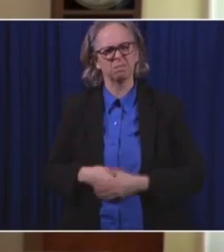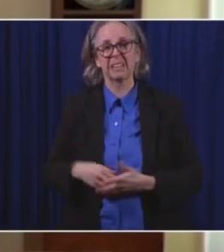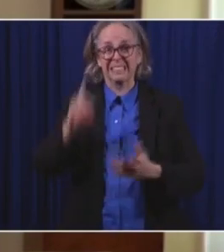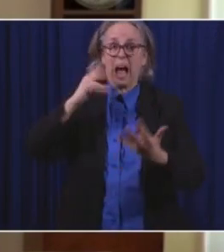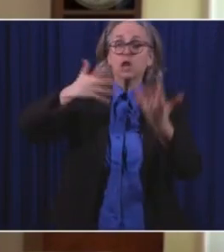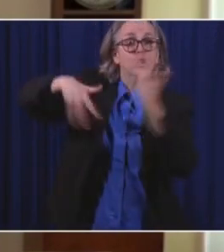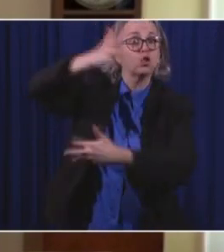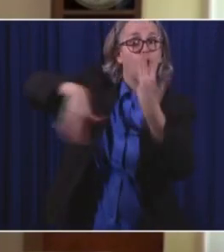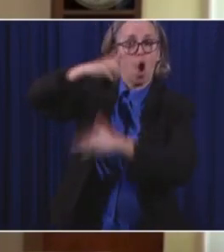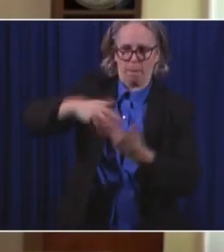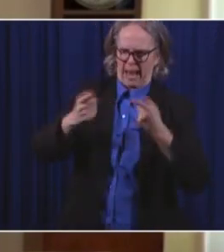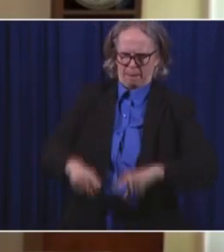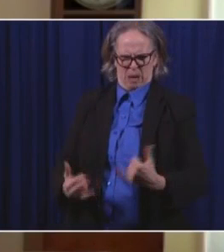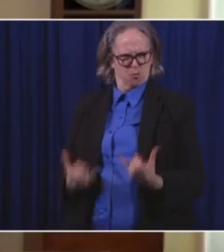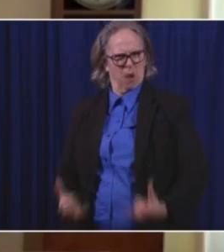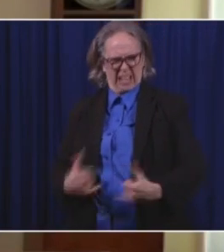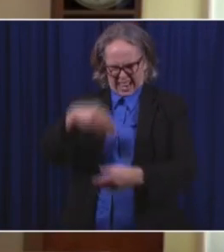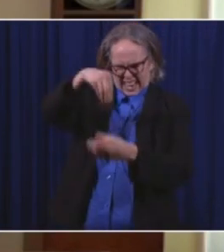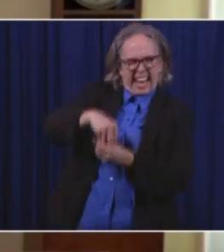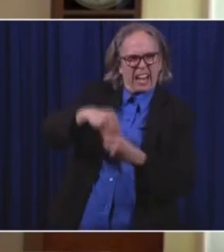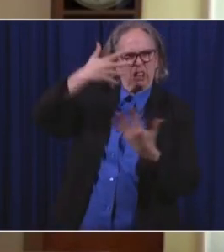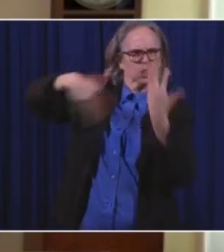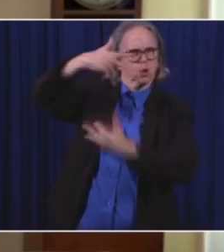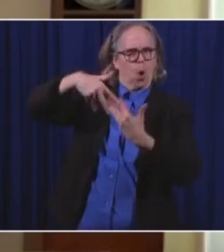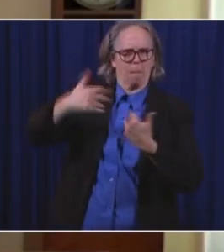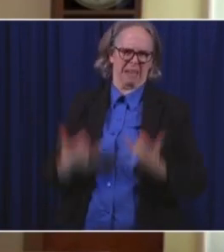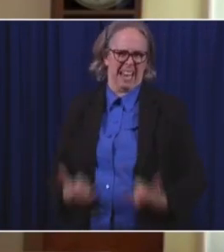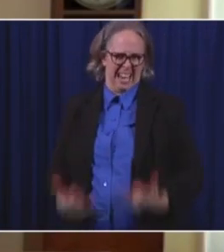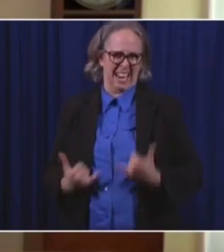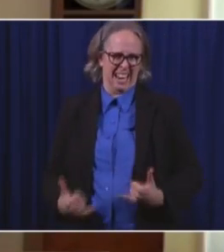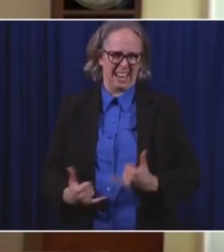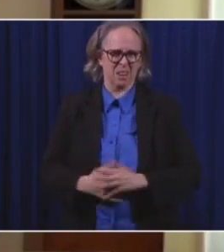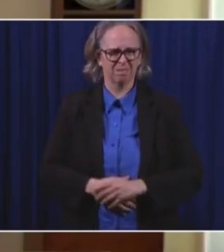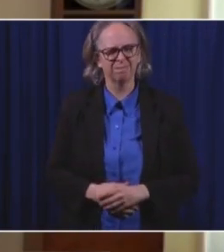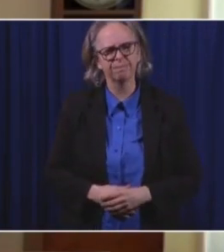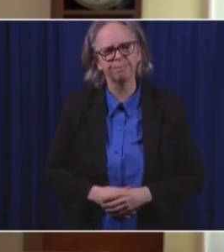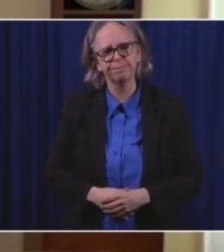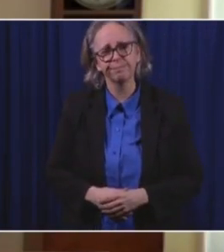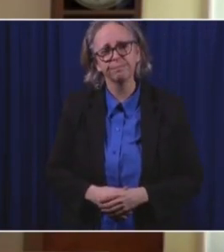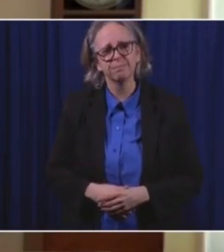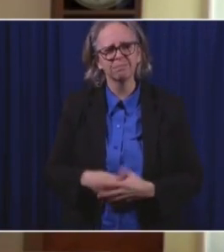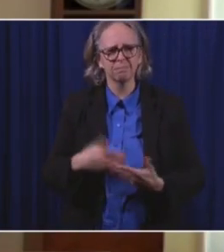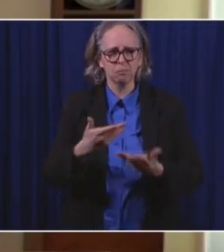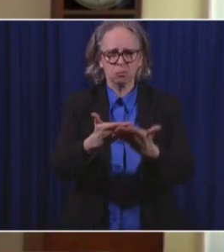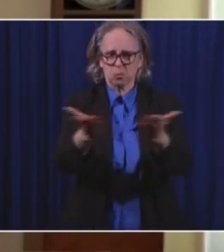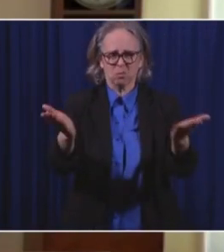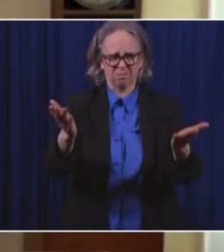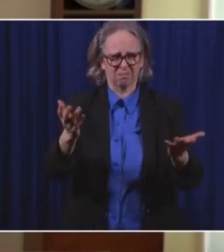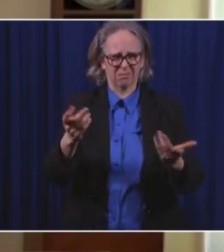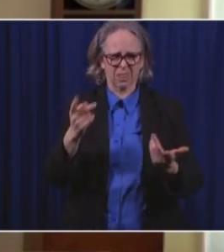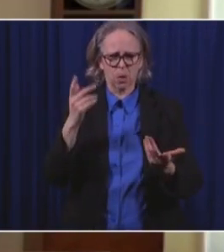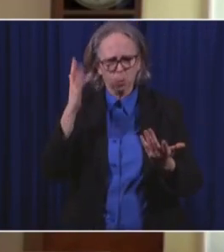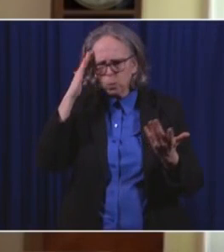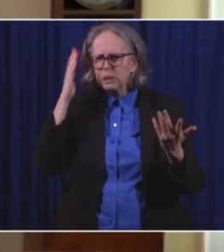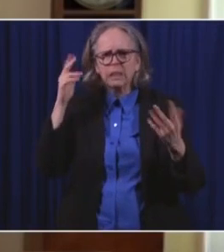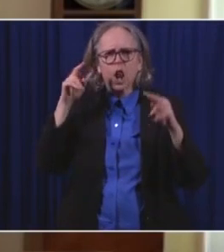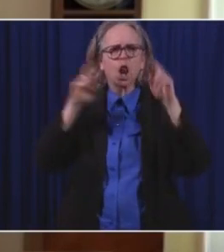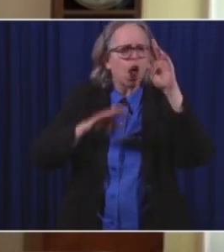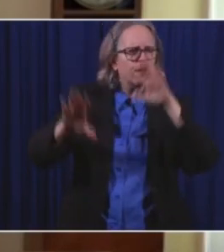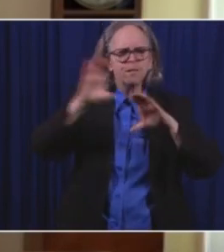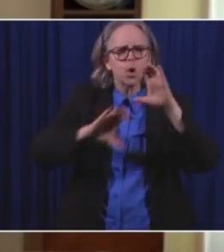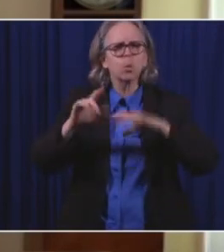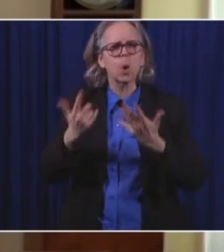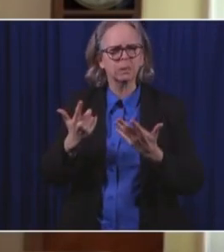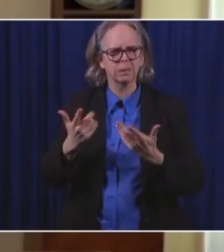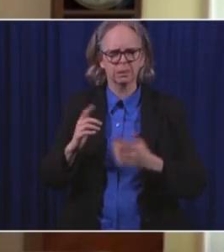inform, but the 2 things that you really need to concentrate on is how much spread there is in your community, how much spread there is in your